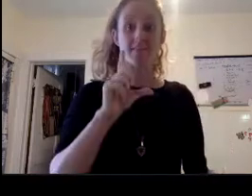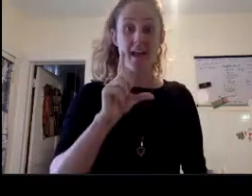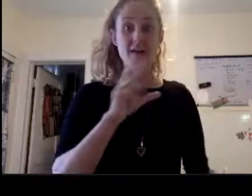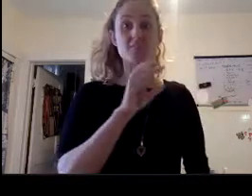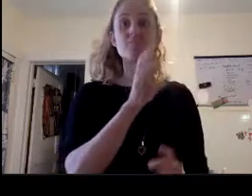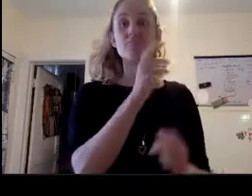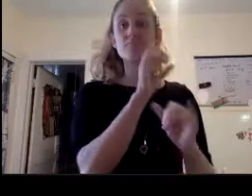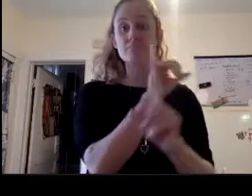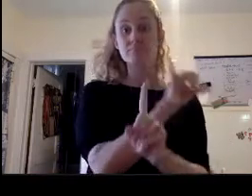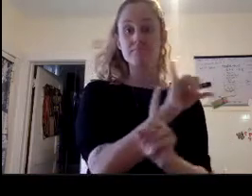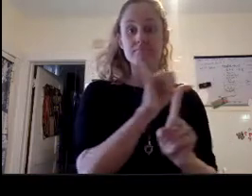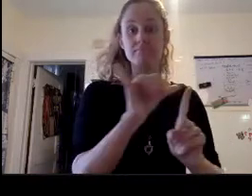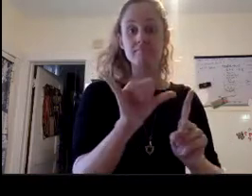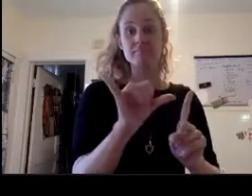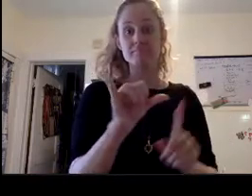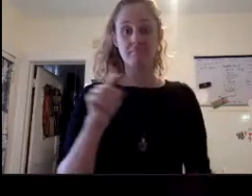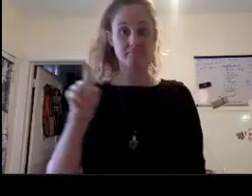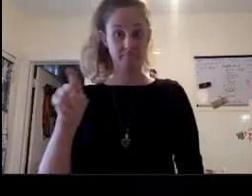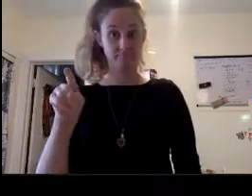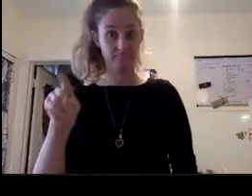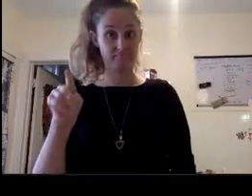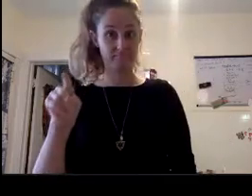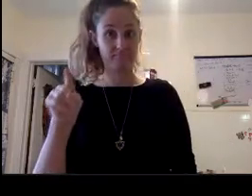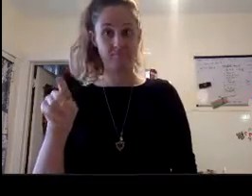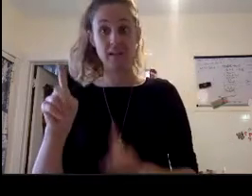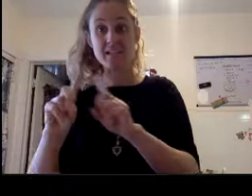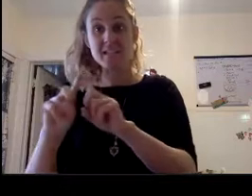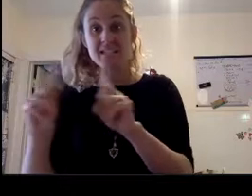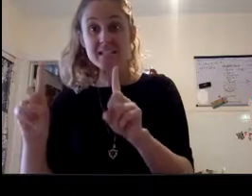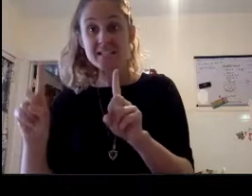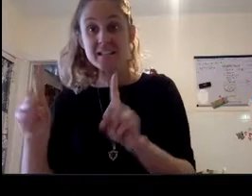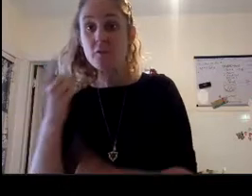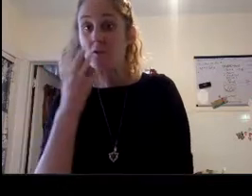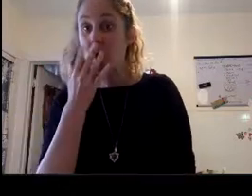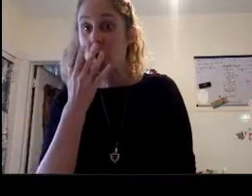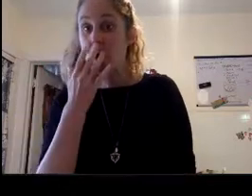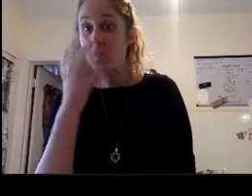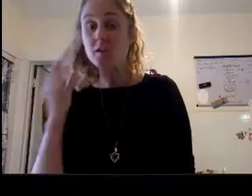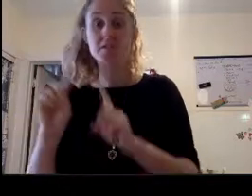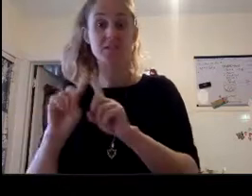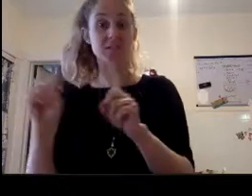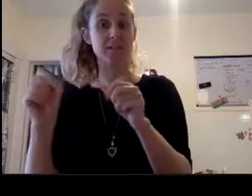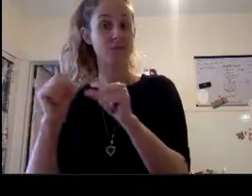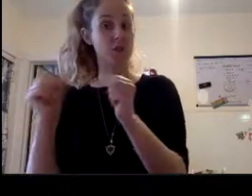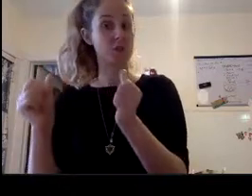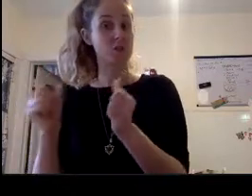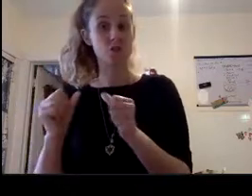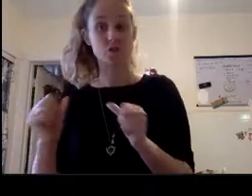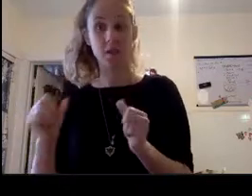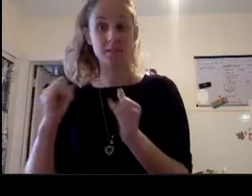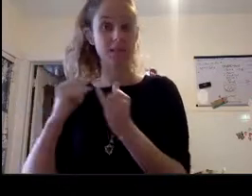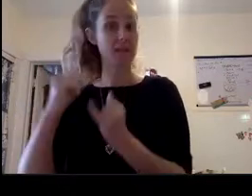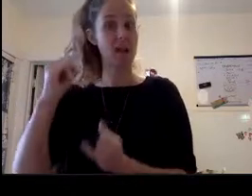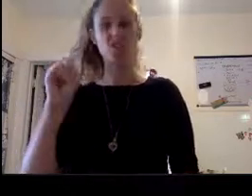asymmetrical creature would have different colors on the right and left side, different shapes, and different lines. So we're